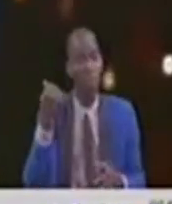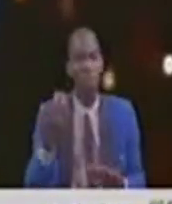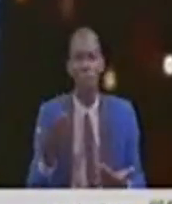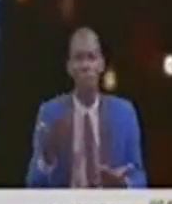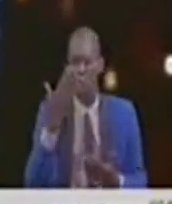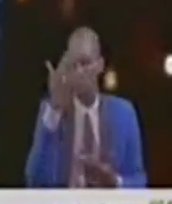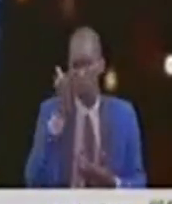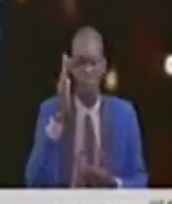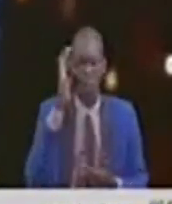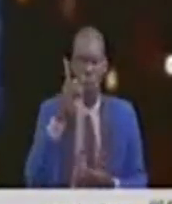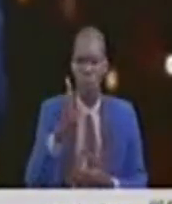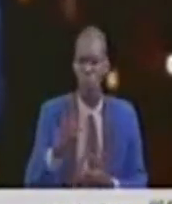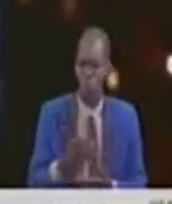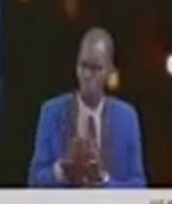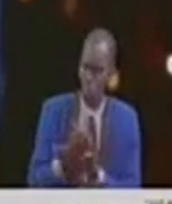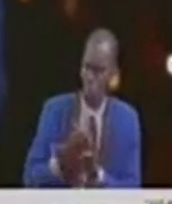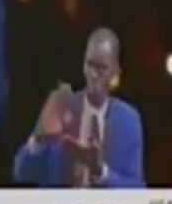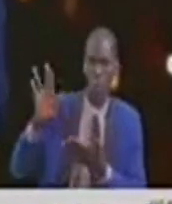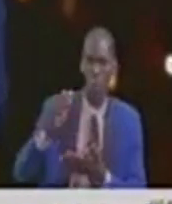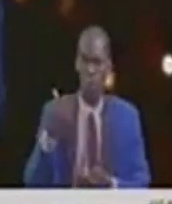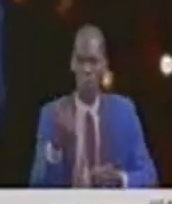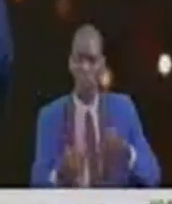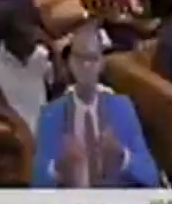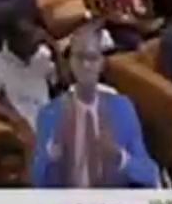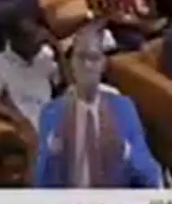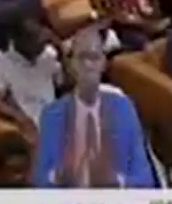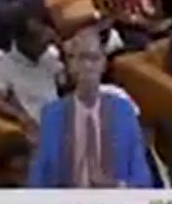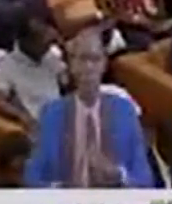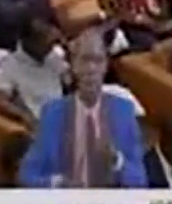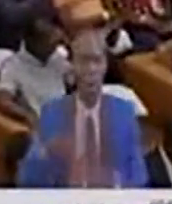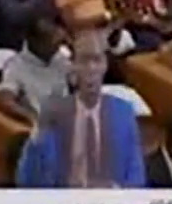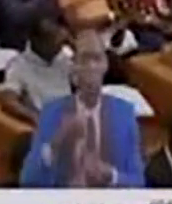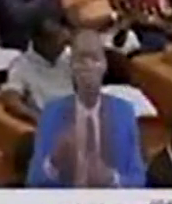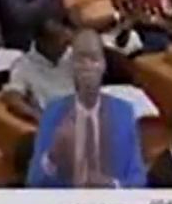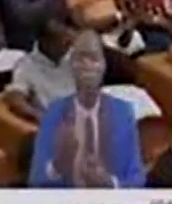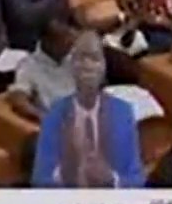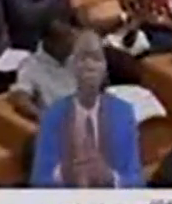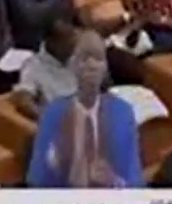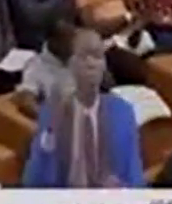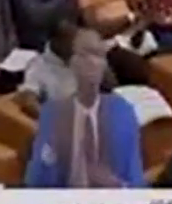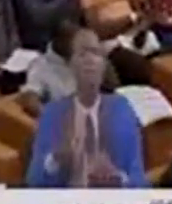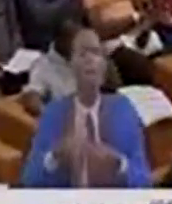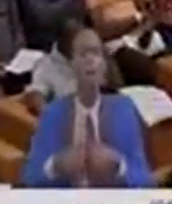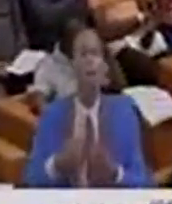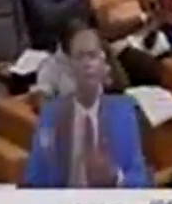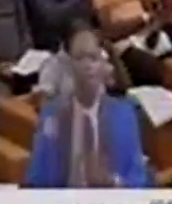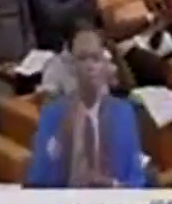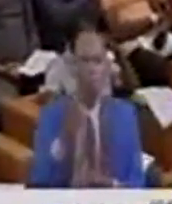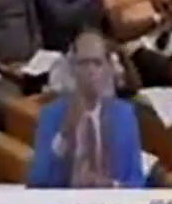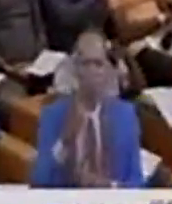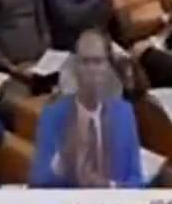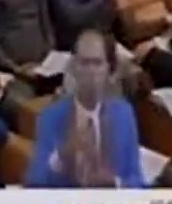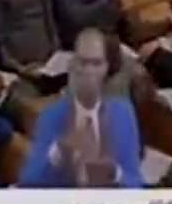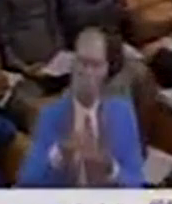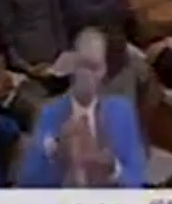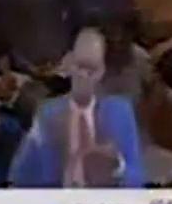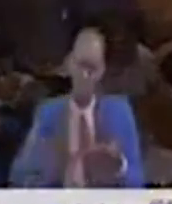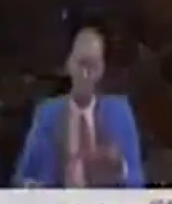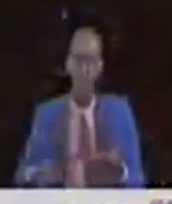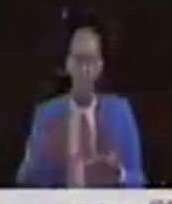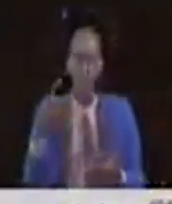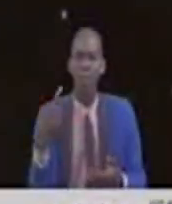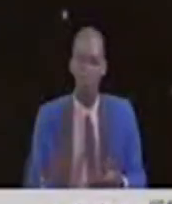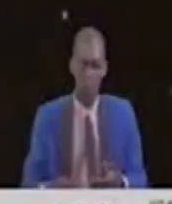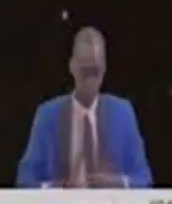push the driver out of the moving vehicle? Otherwise, how will you kind of remove the belt